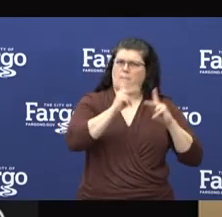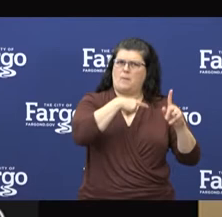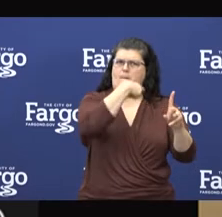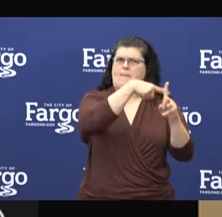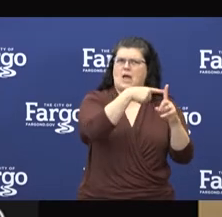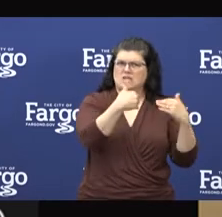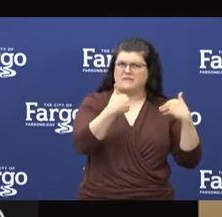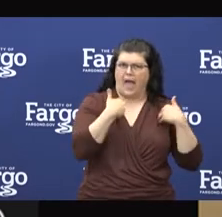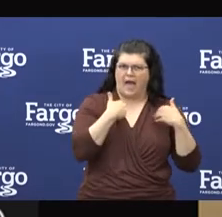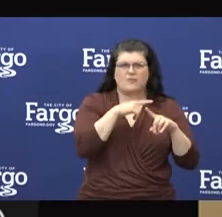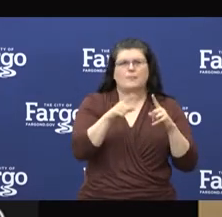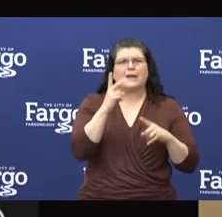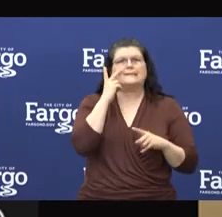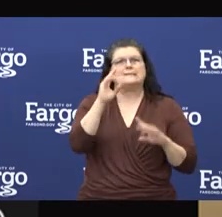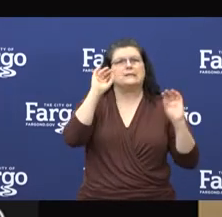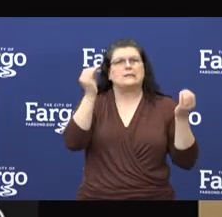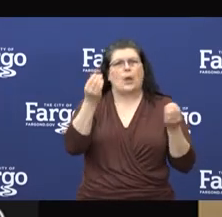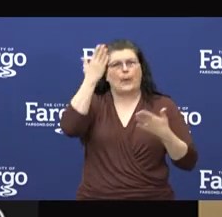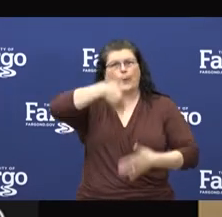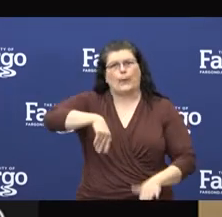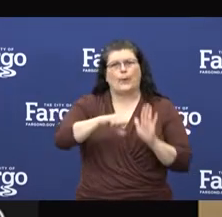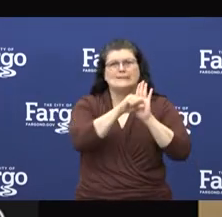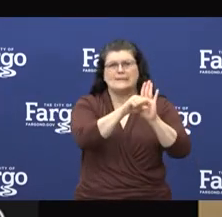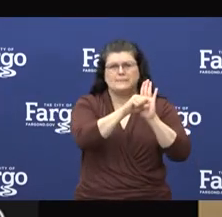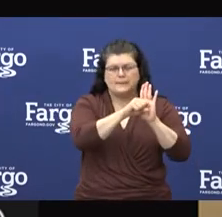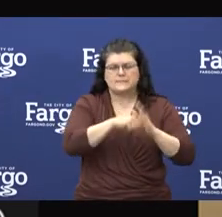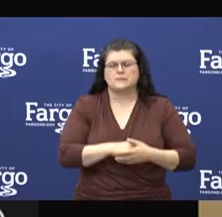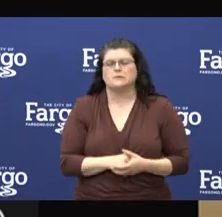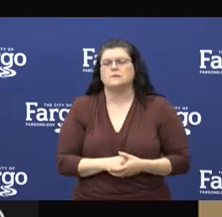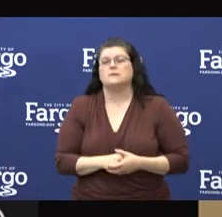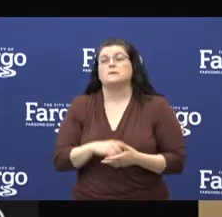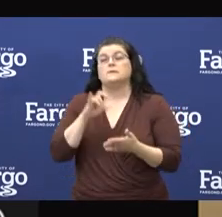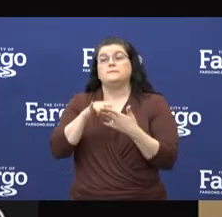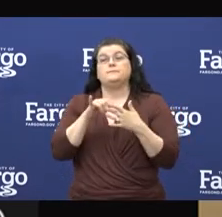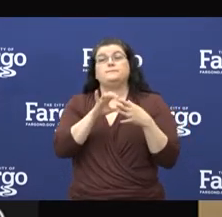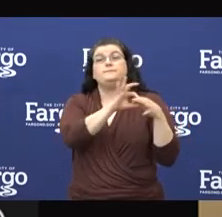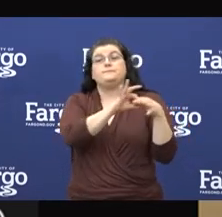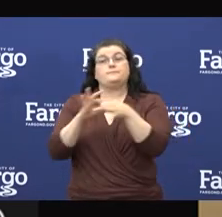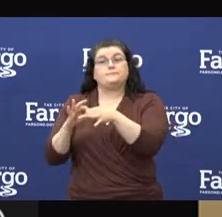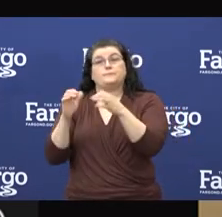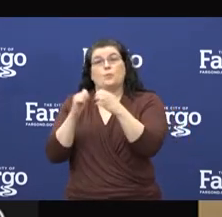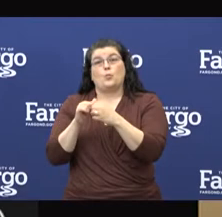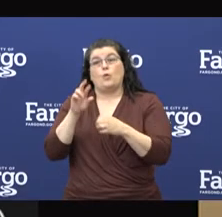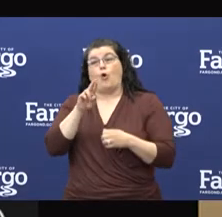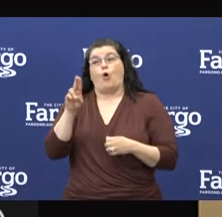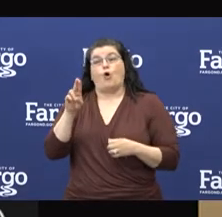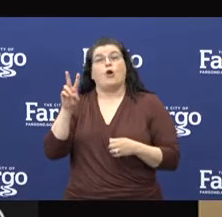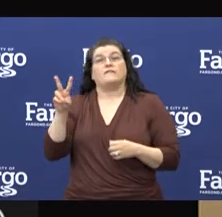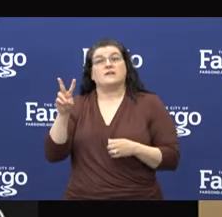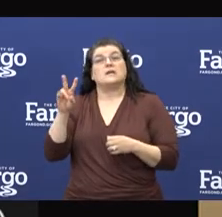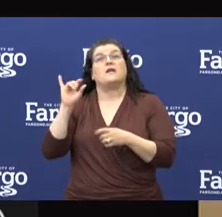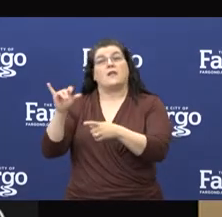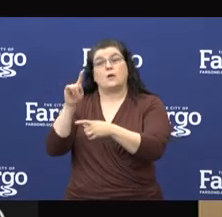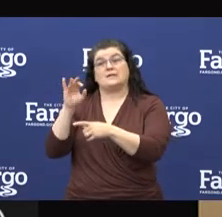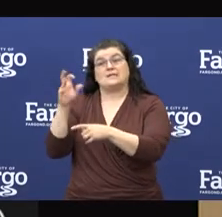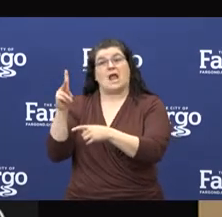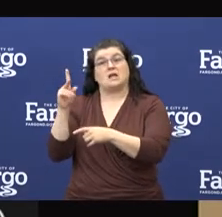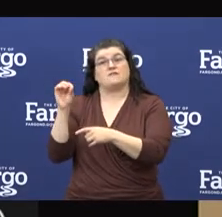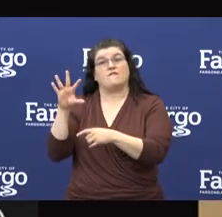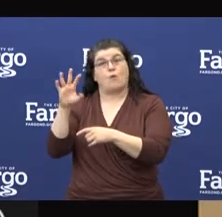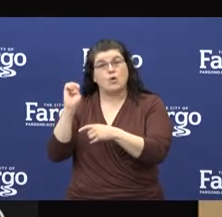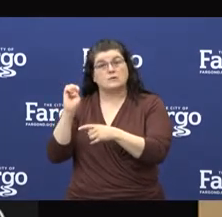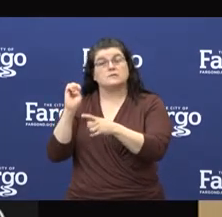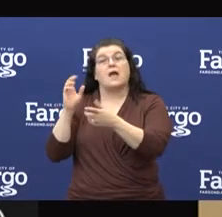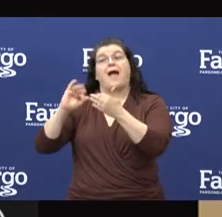that are in high-risk environments. This aligns with the Red River Valley COVID Task Force to prevent and